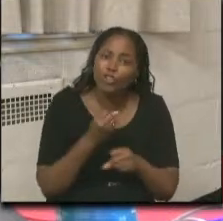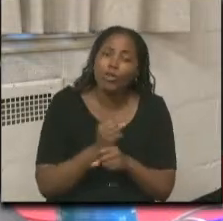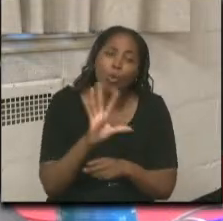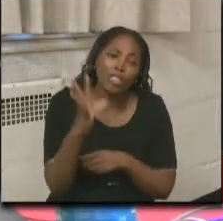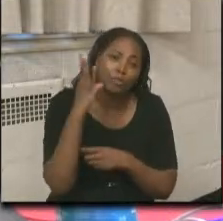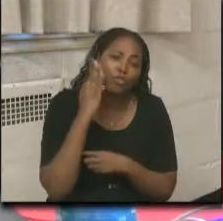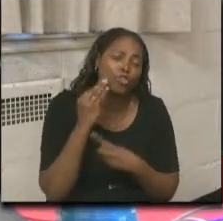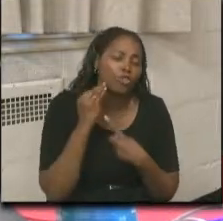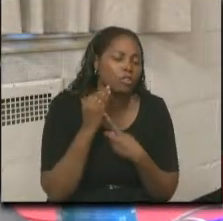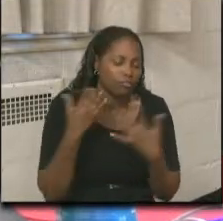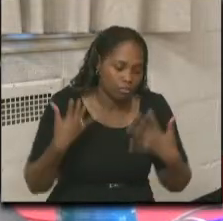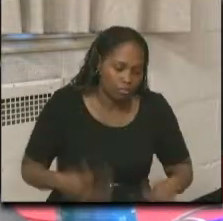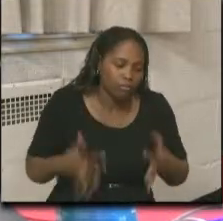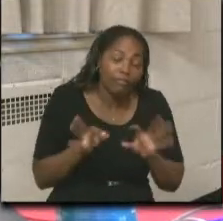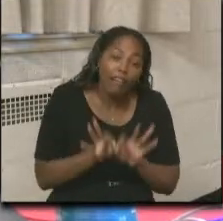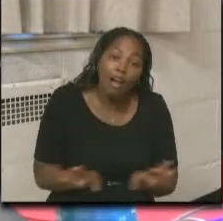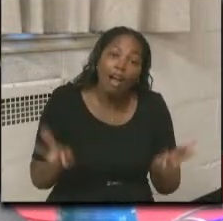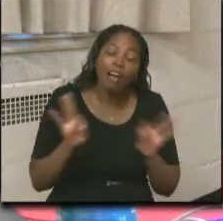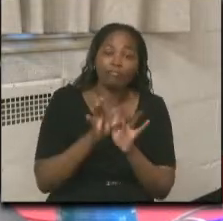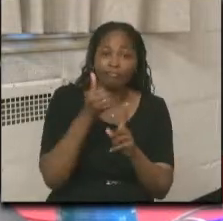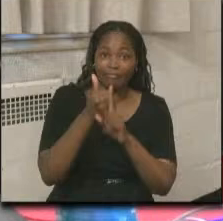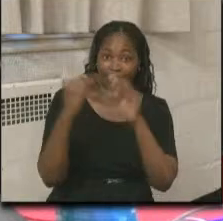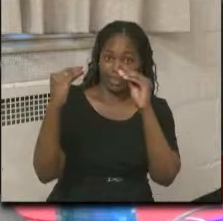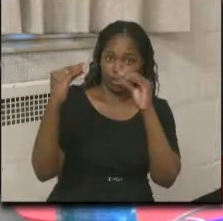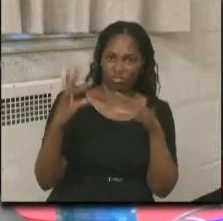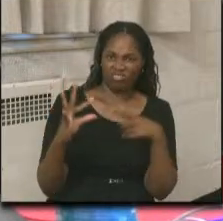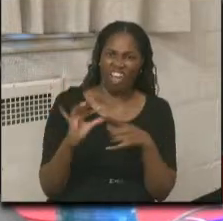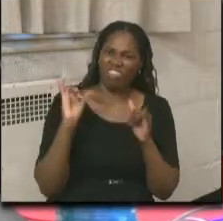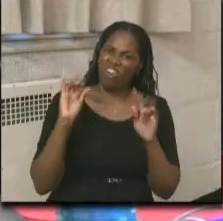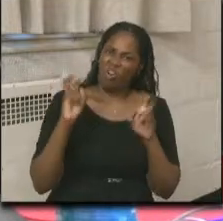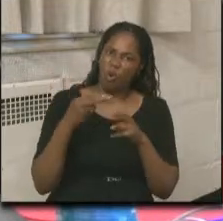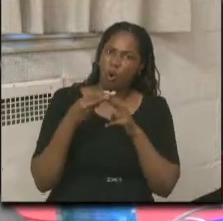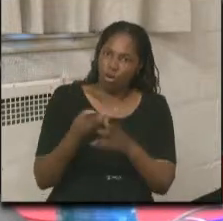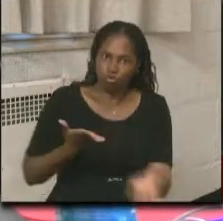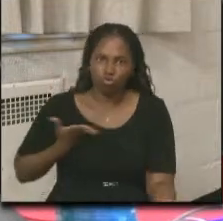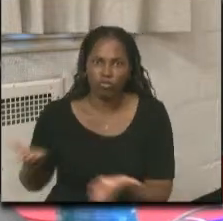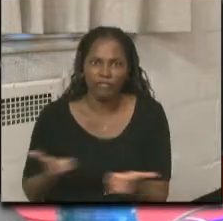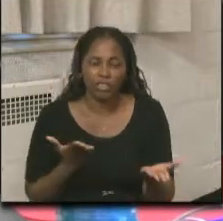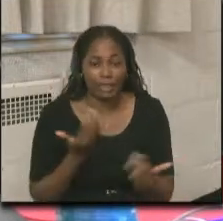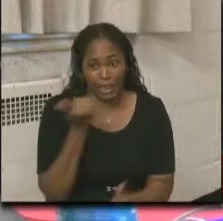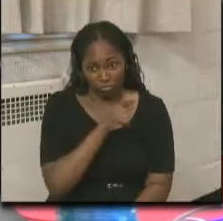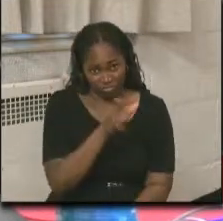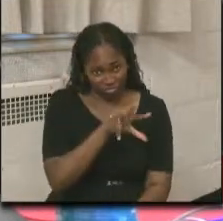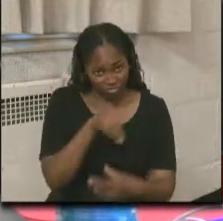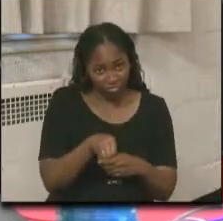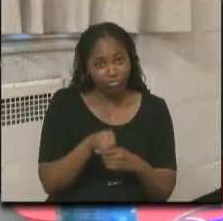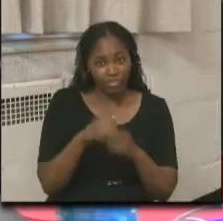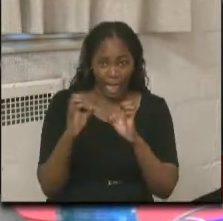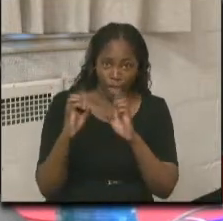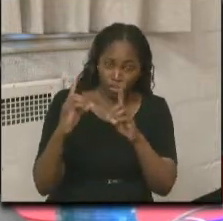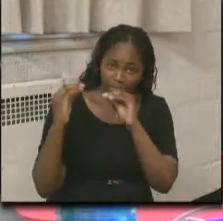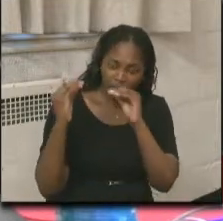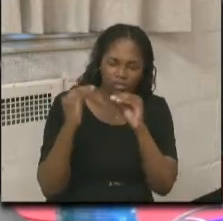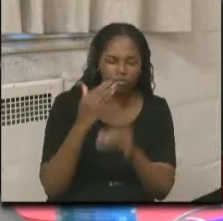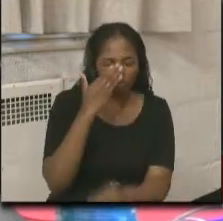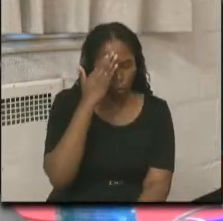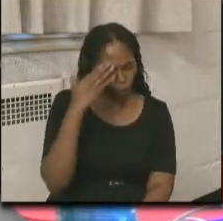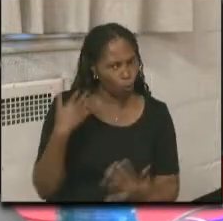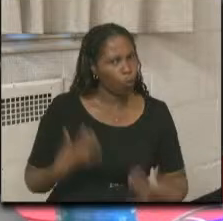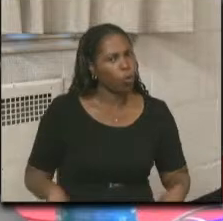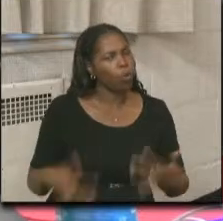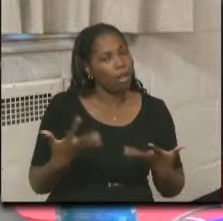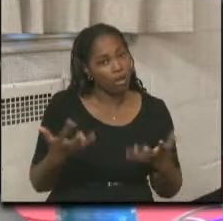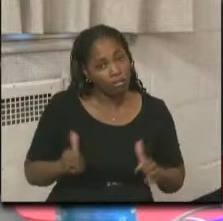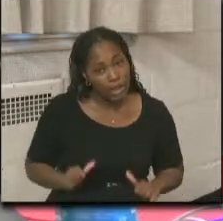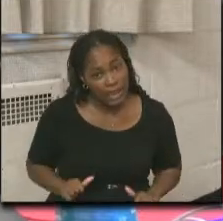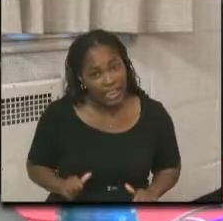underappreciated. I think being an educator is in itself an act of service. Anyone who's done it knows that it takes so much commitment, dedication,